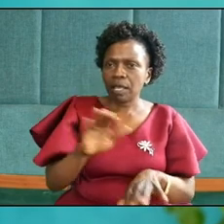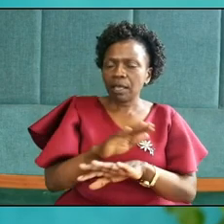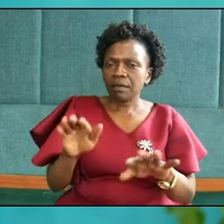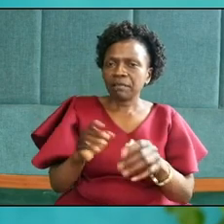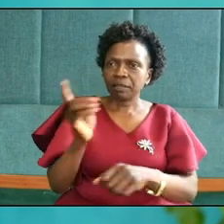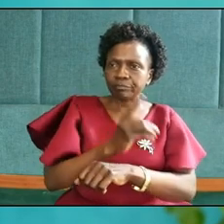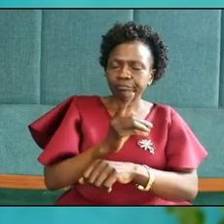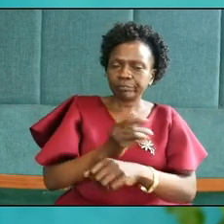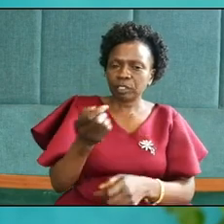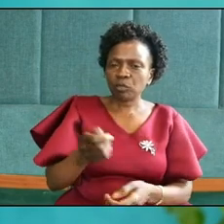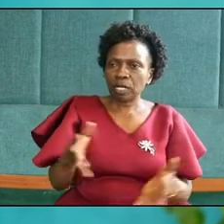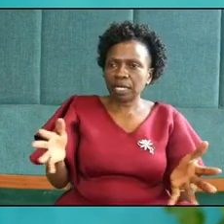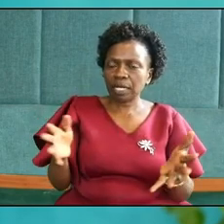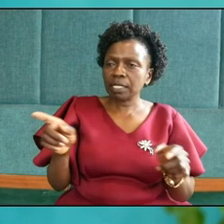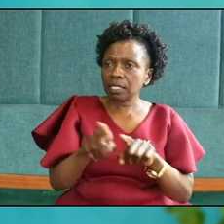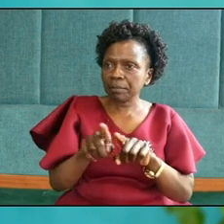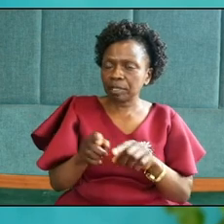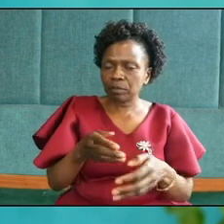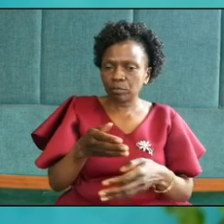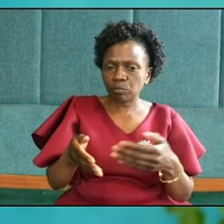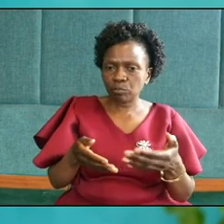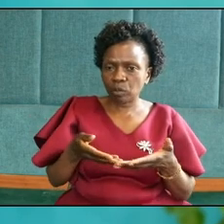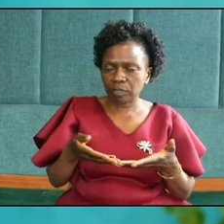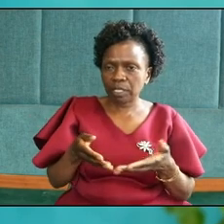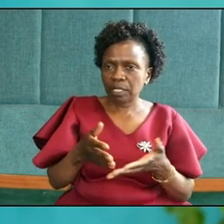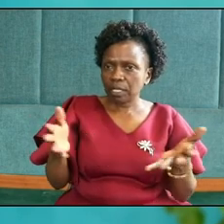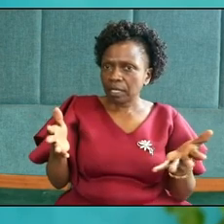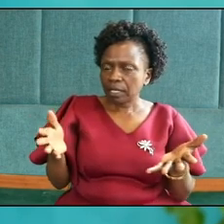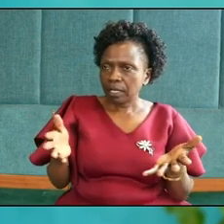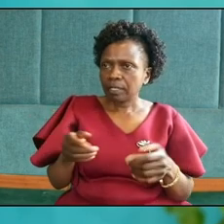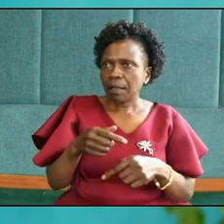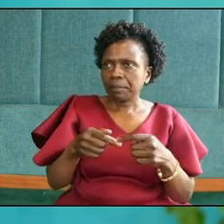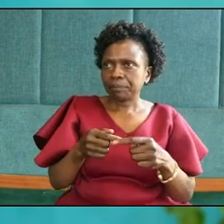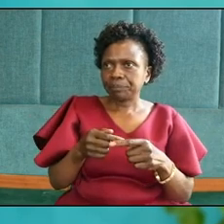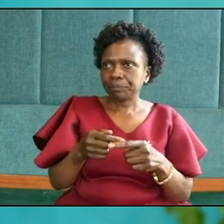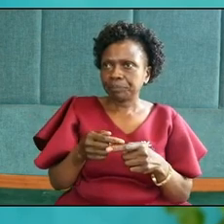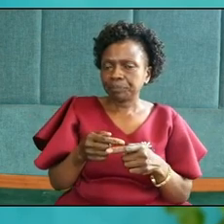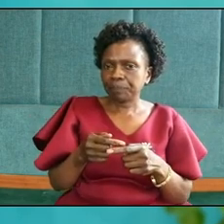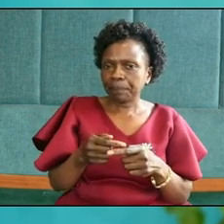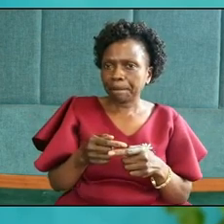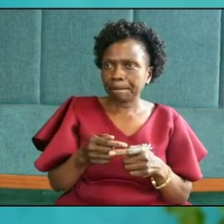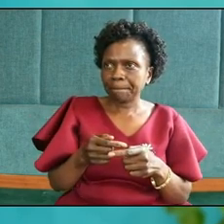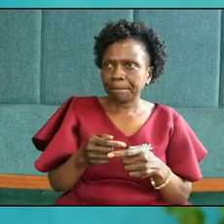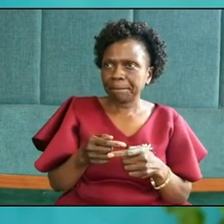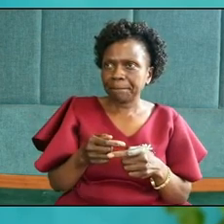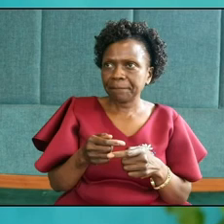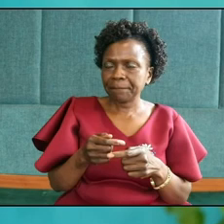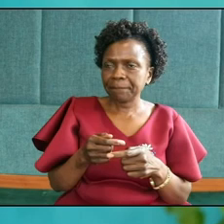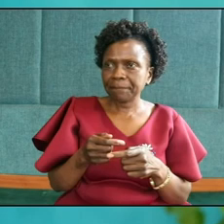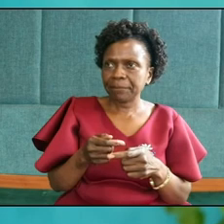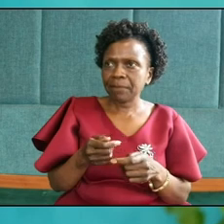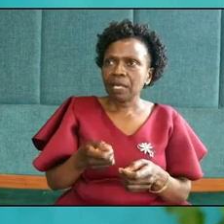deed, small and great, is brought into recognition. The cup of cold water offered it to